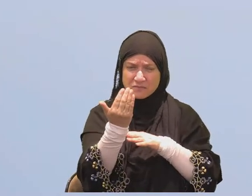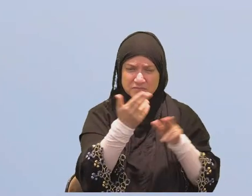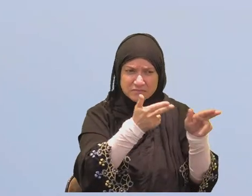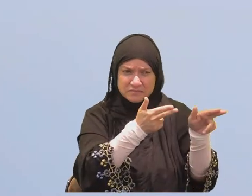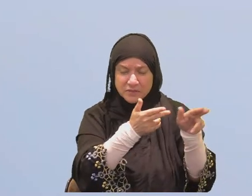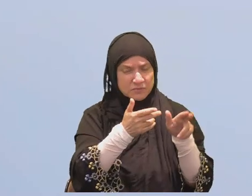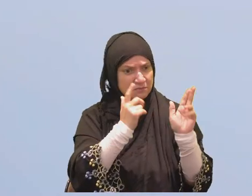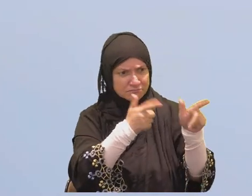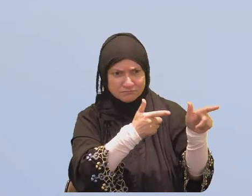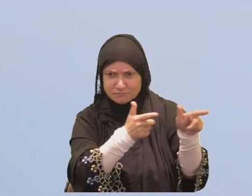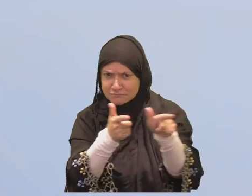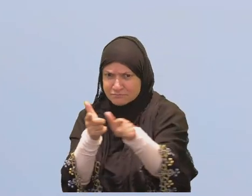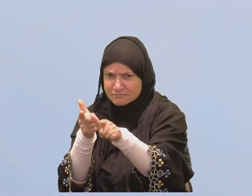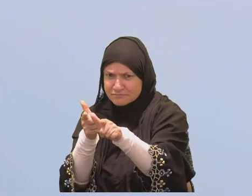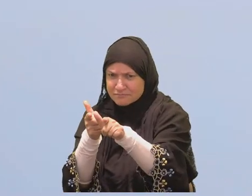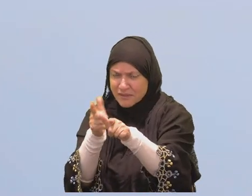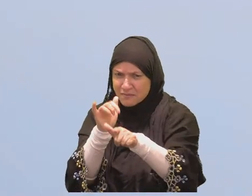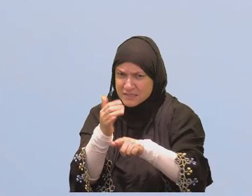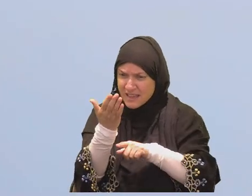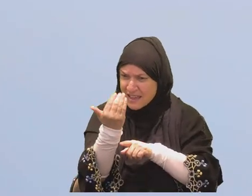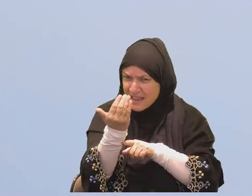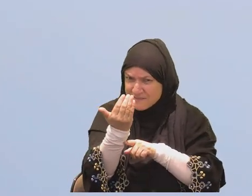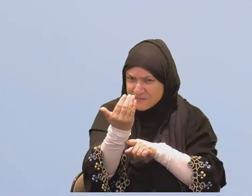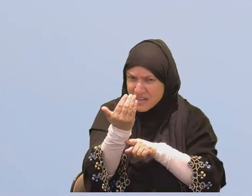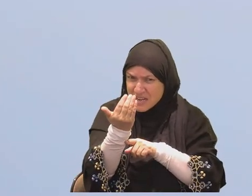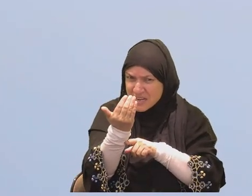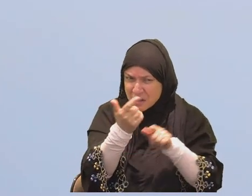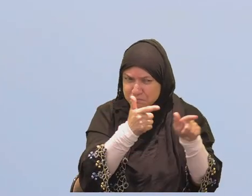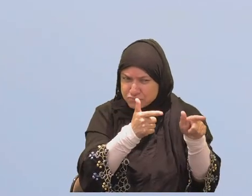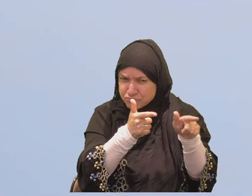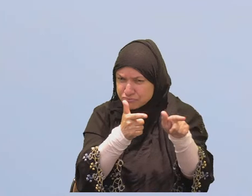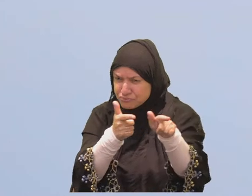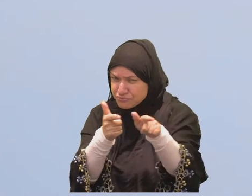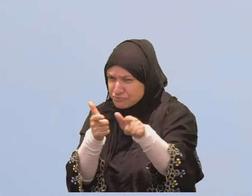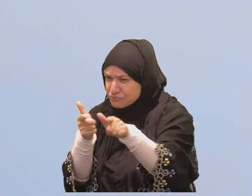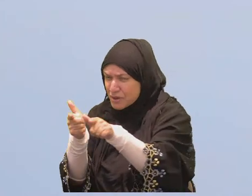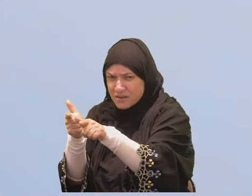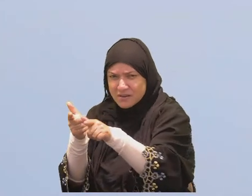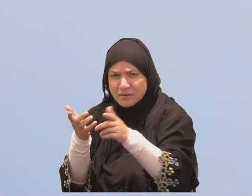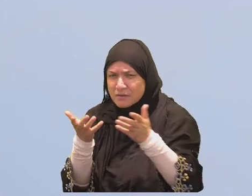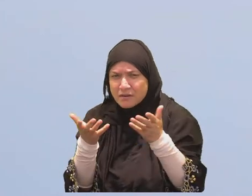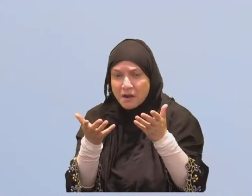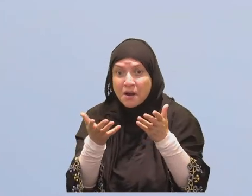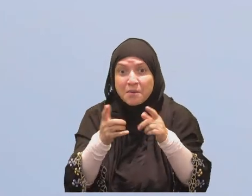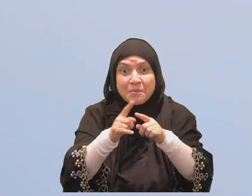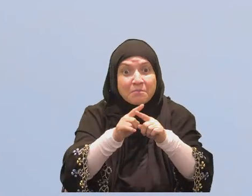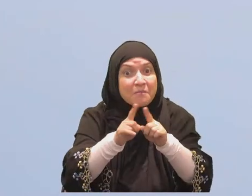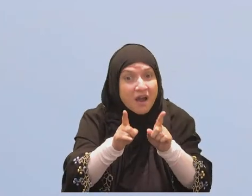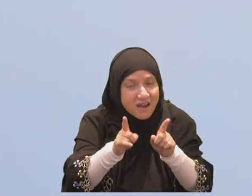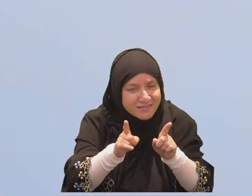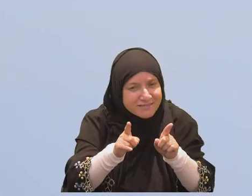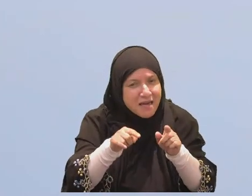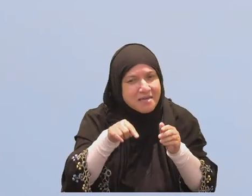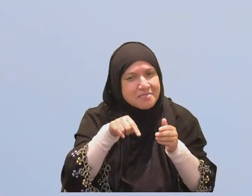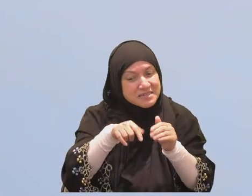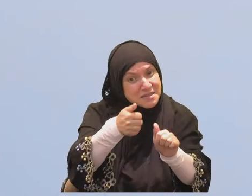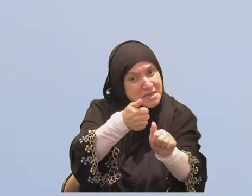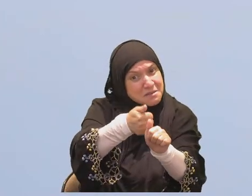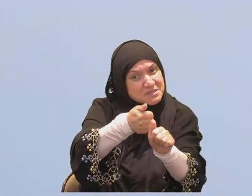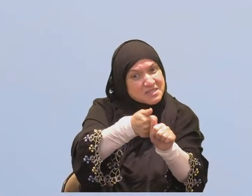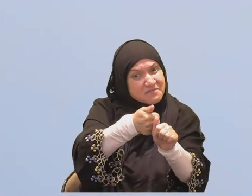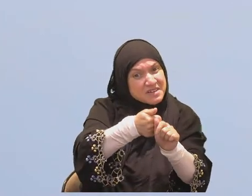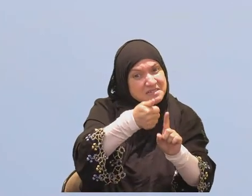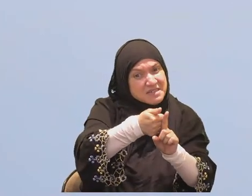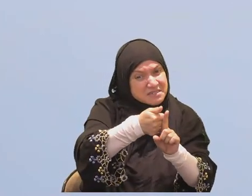shoot? How many more lives might have been taken? So that violence was an act of